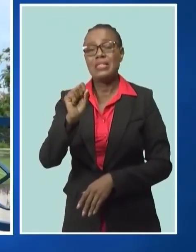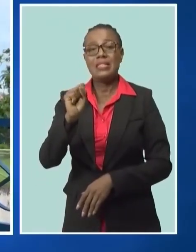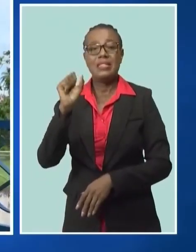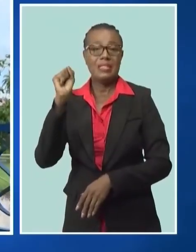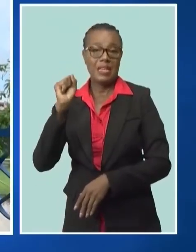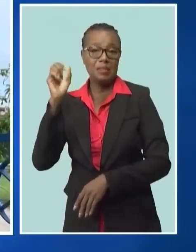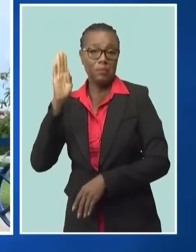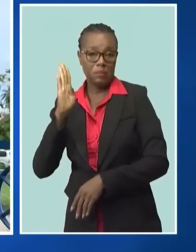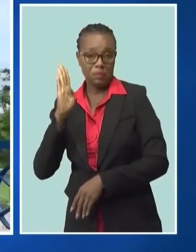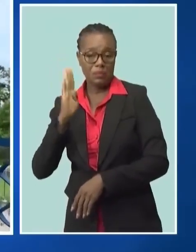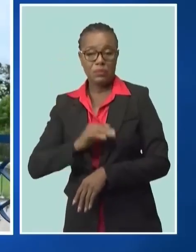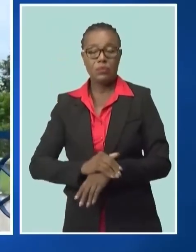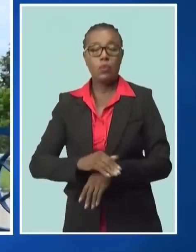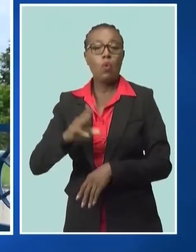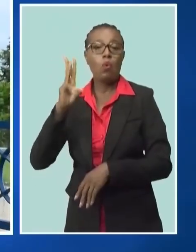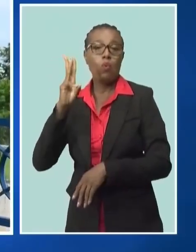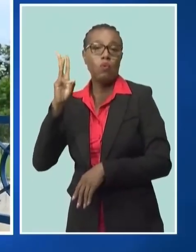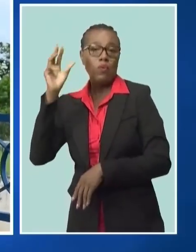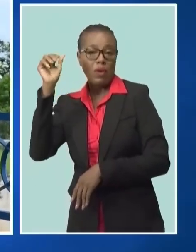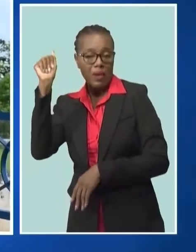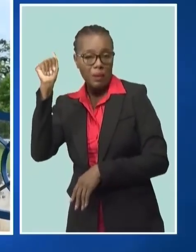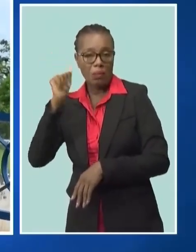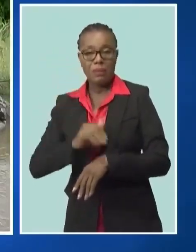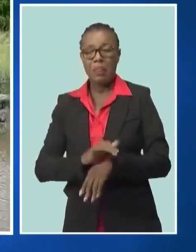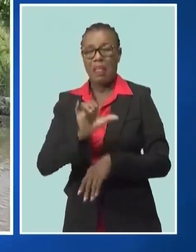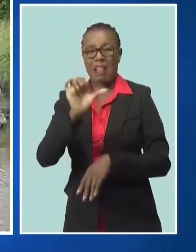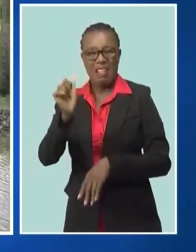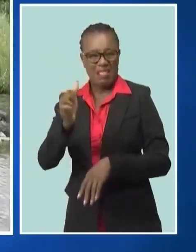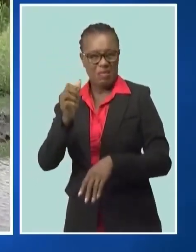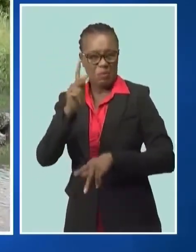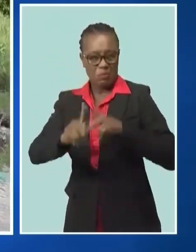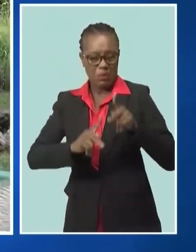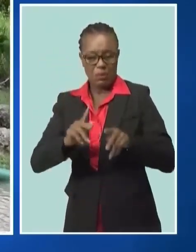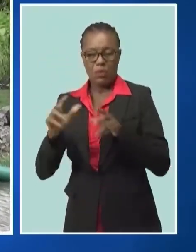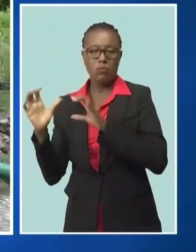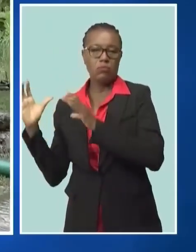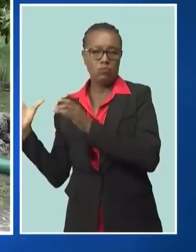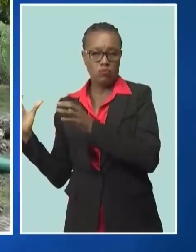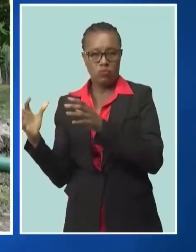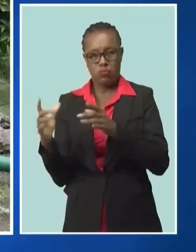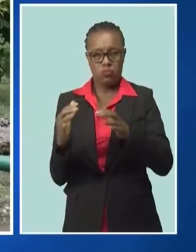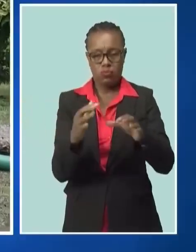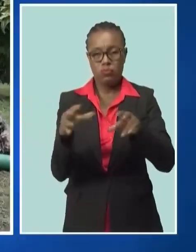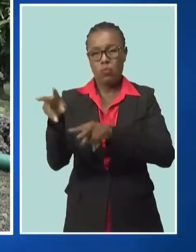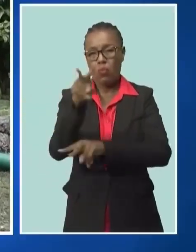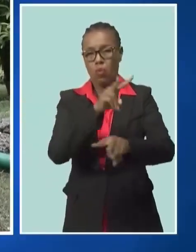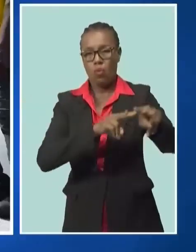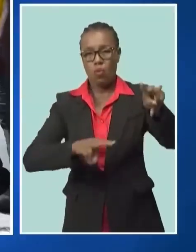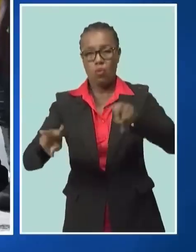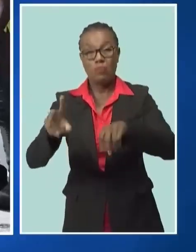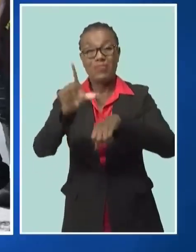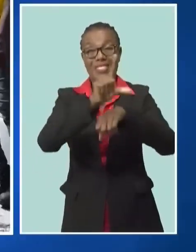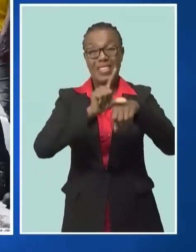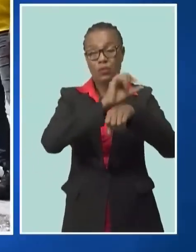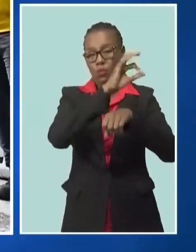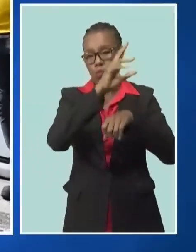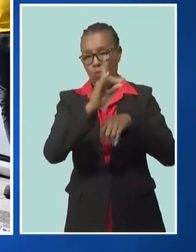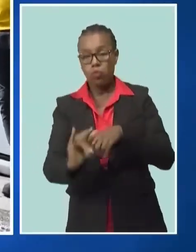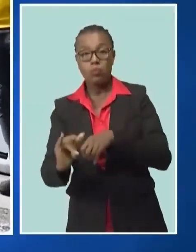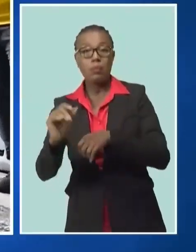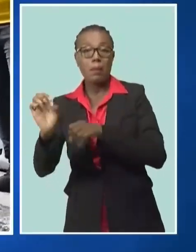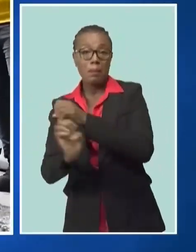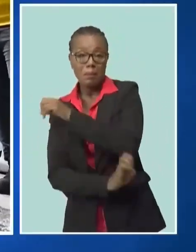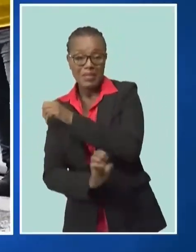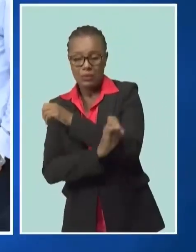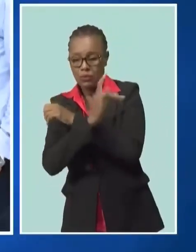and emergency personnel toured the hardest hit communities across the island, from St. Lucie to St. Peter